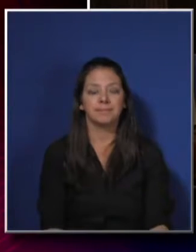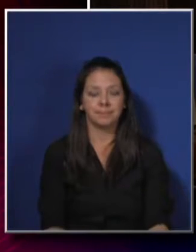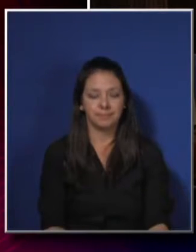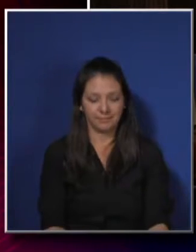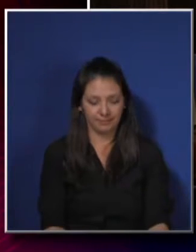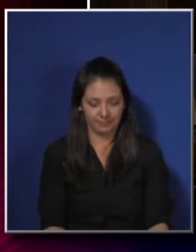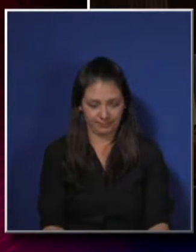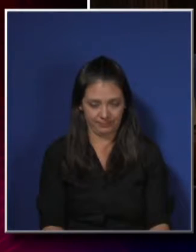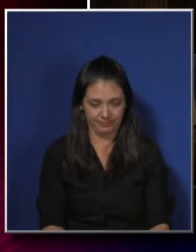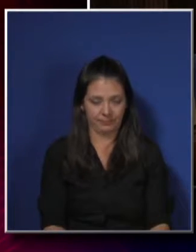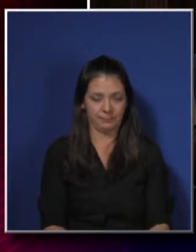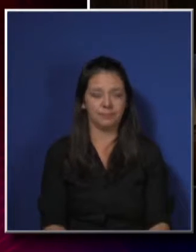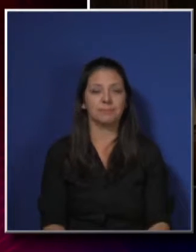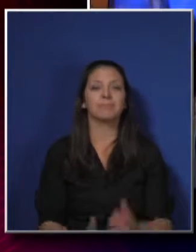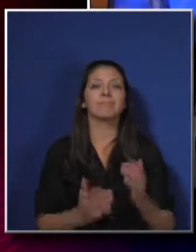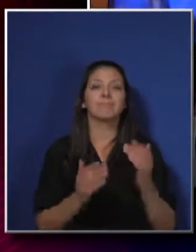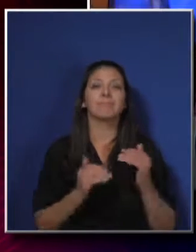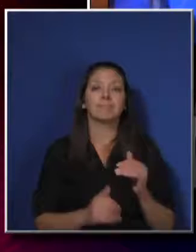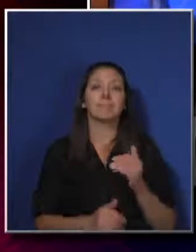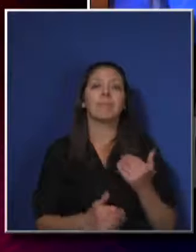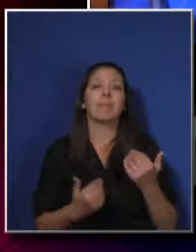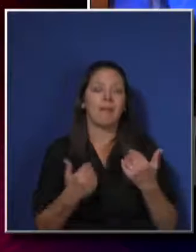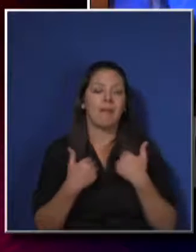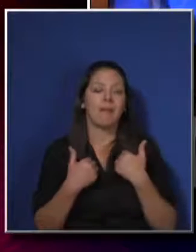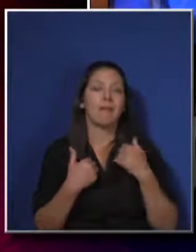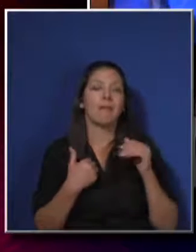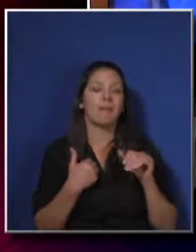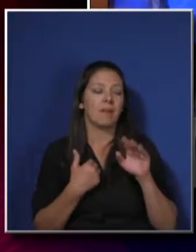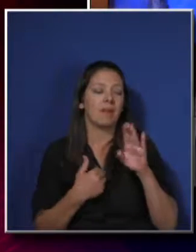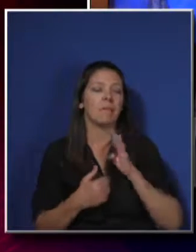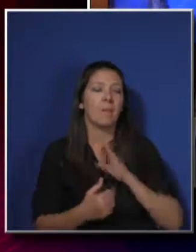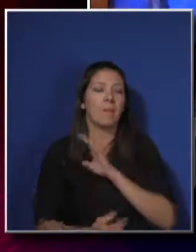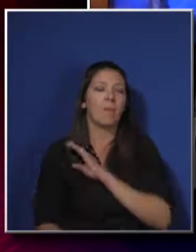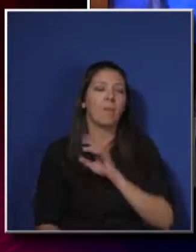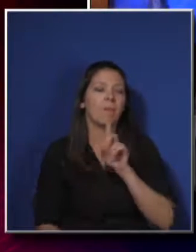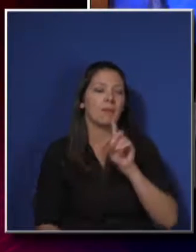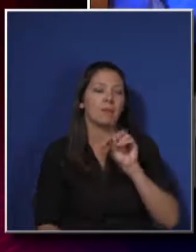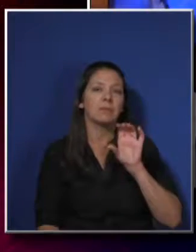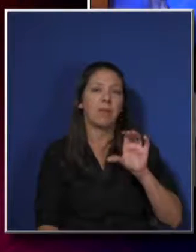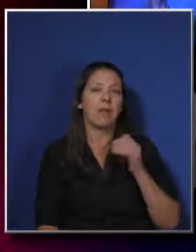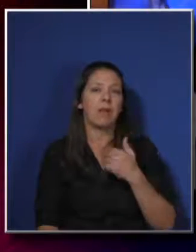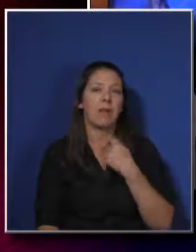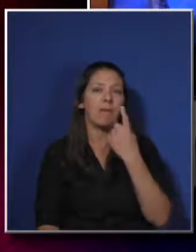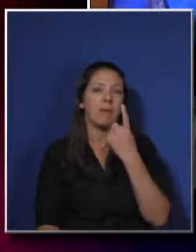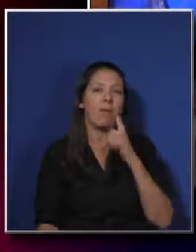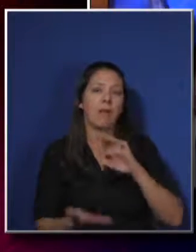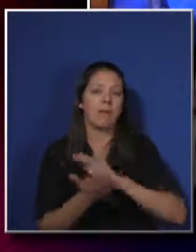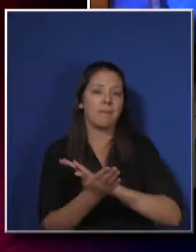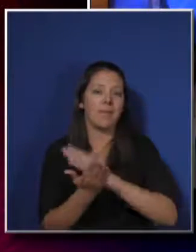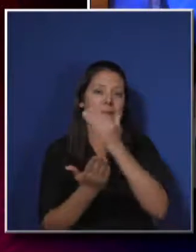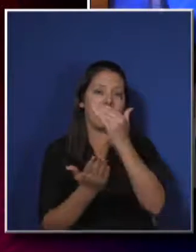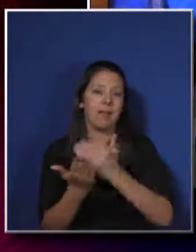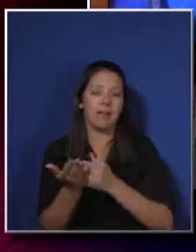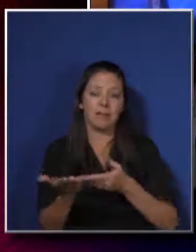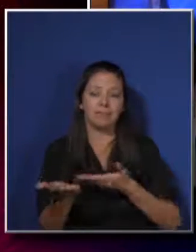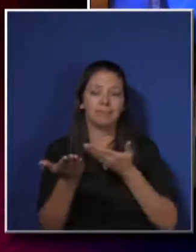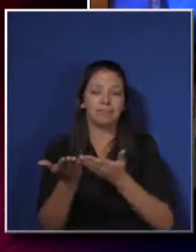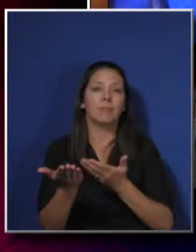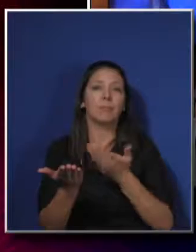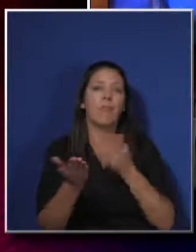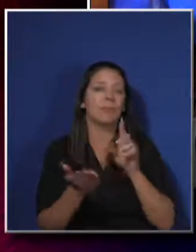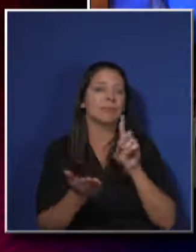Yes, you have on board docs a one-pager that gives you proposed dates